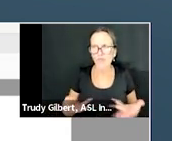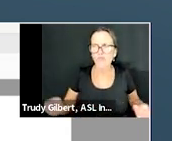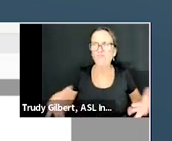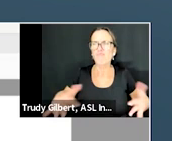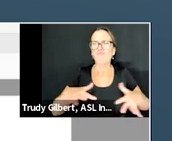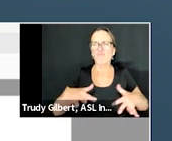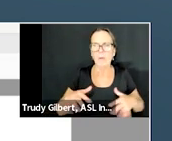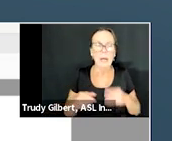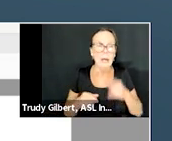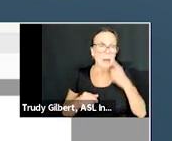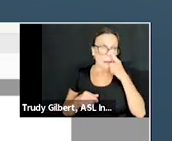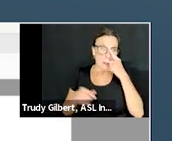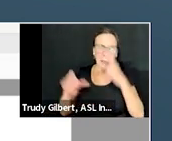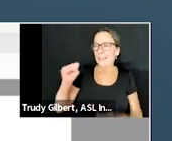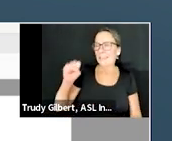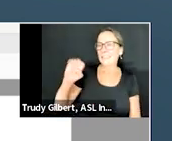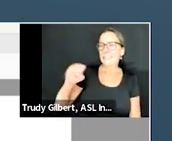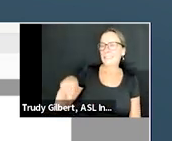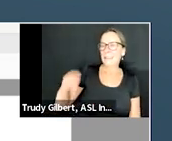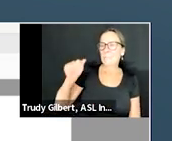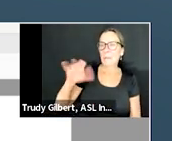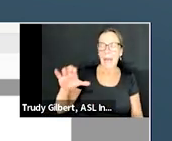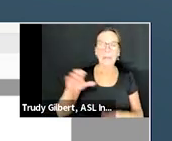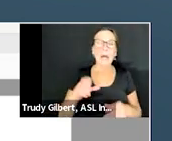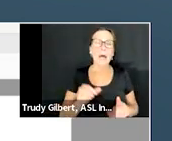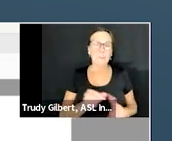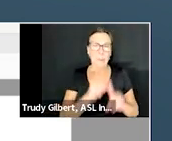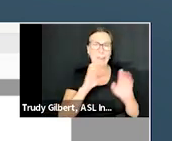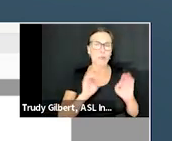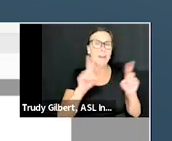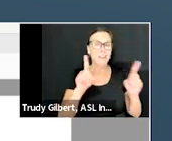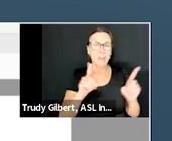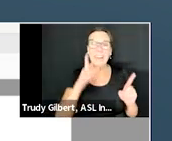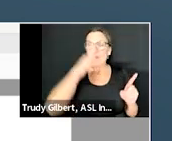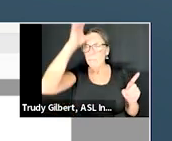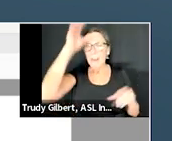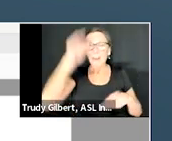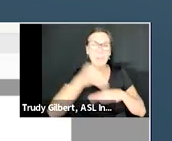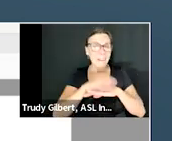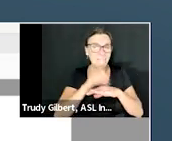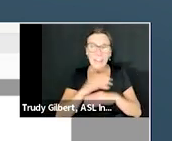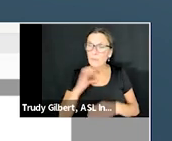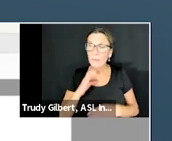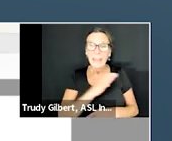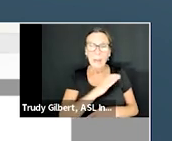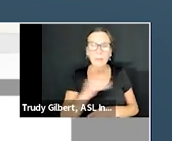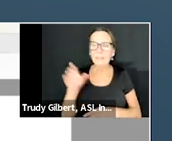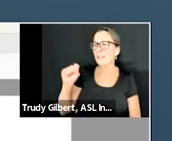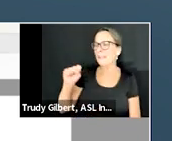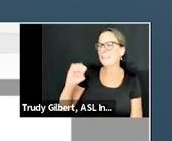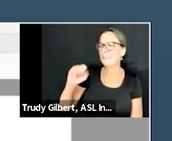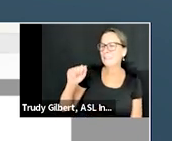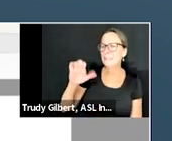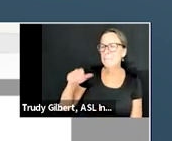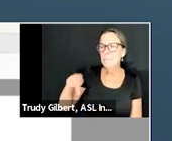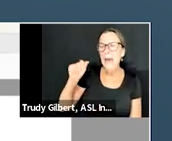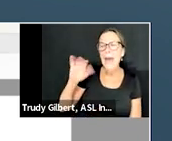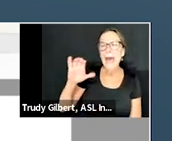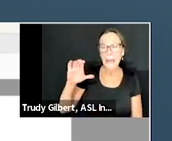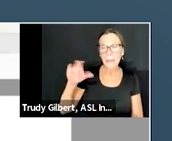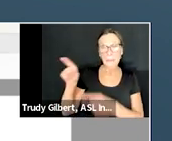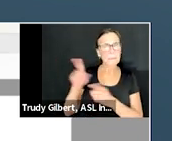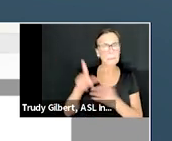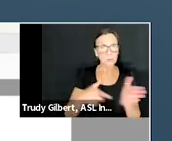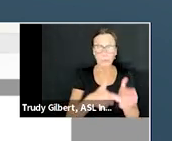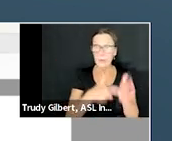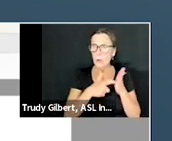mentioned, CPAC stands for Special Education Parent Advisory Council. And the CPAC is something that is required